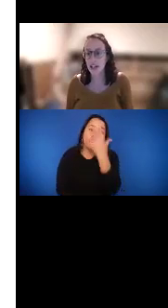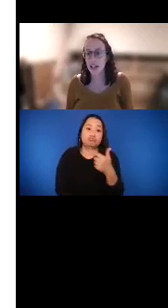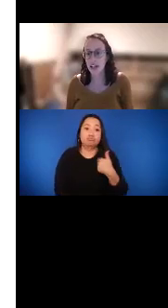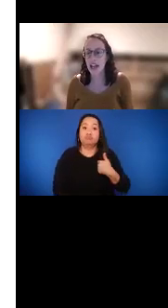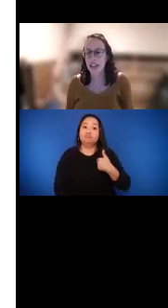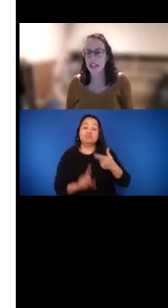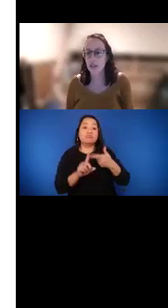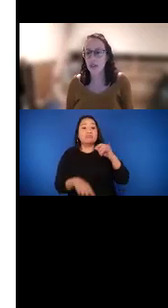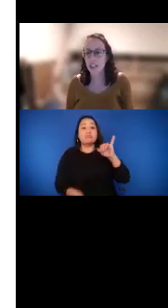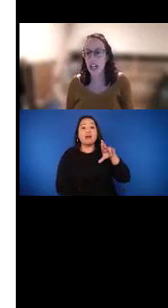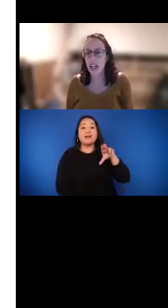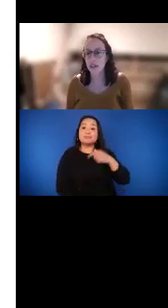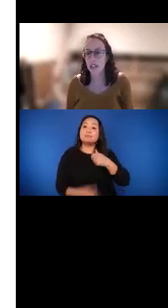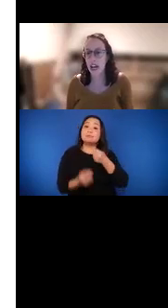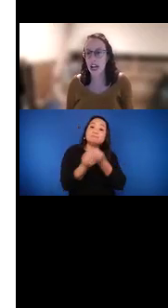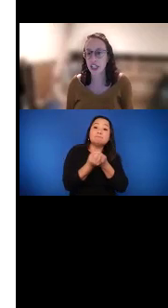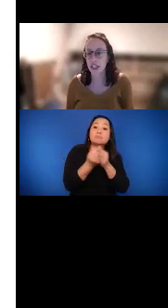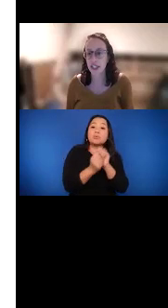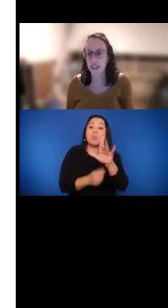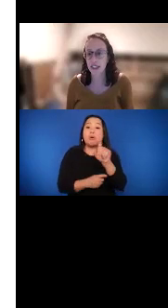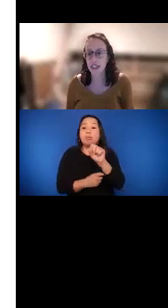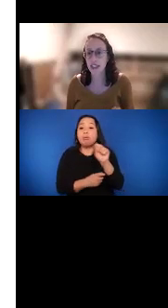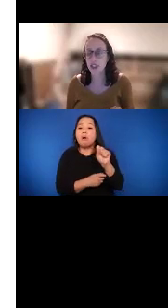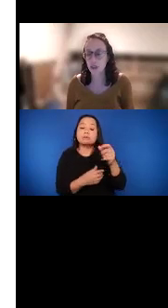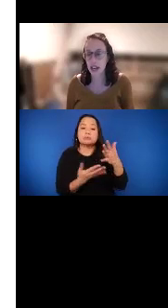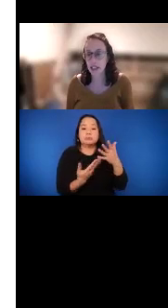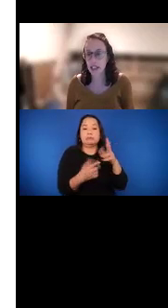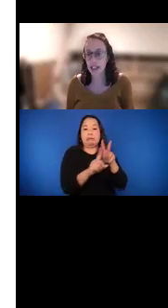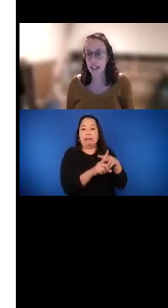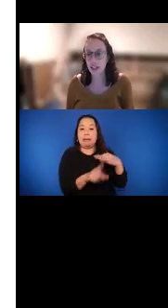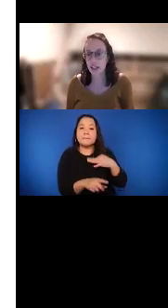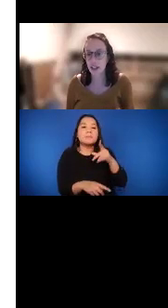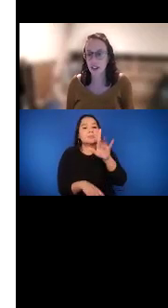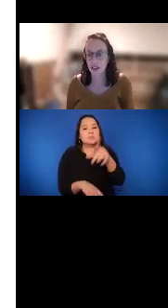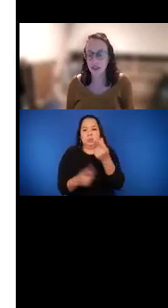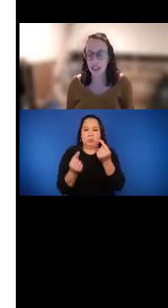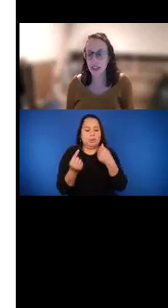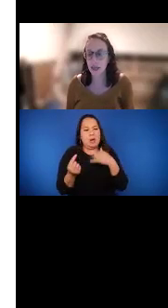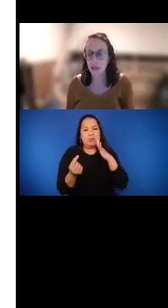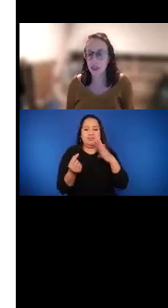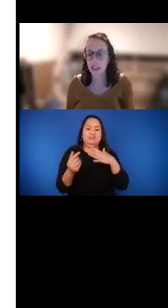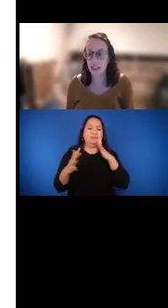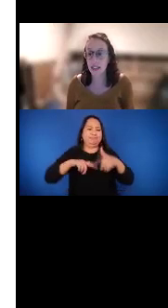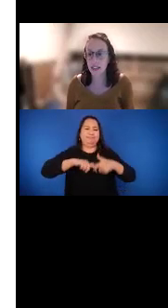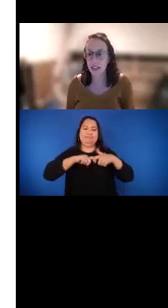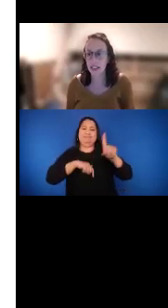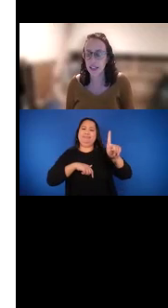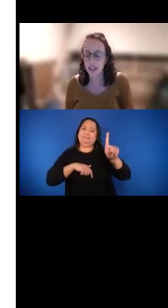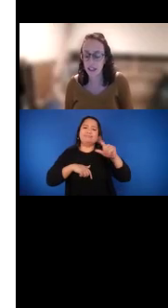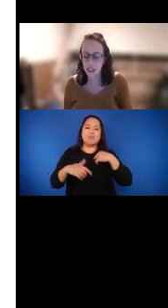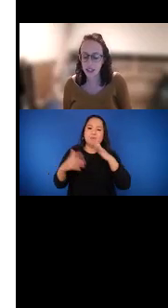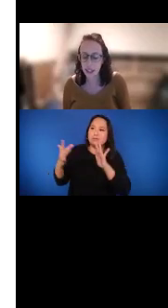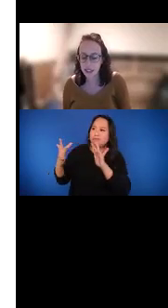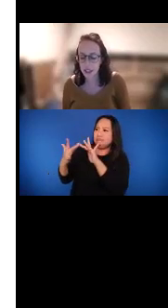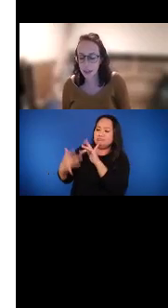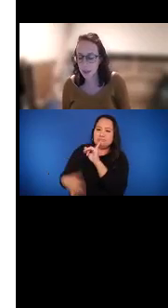right there and reach out to the IRS directly using the number that's listed